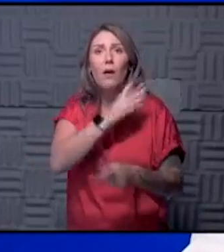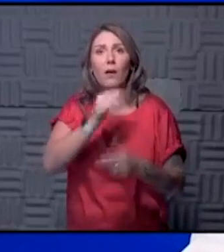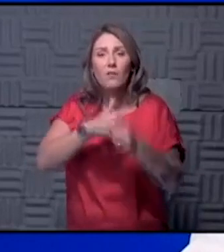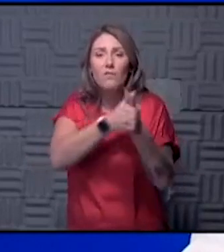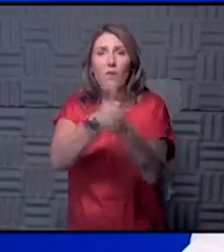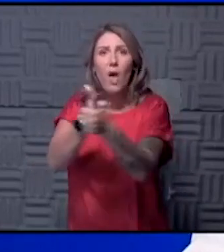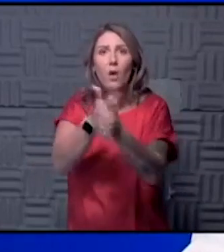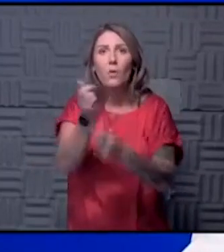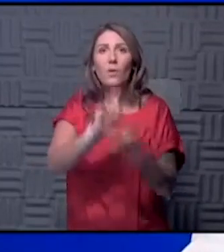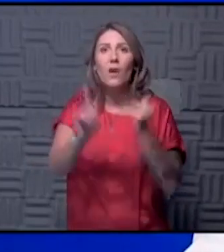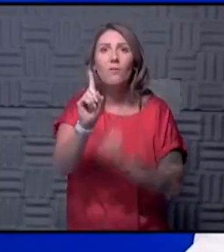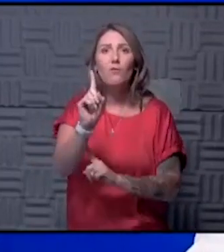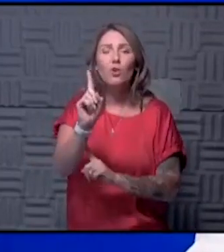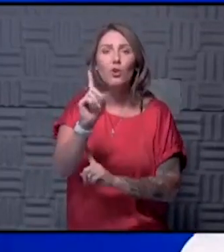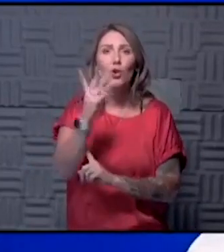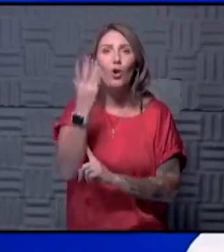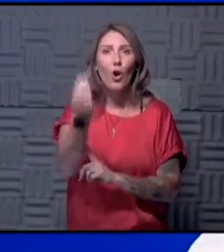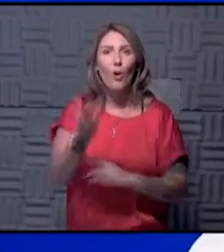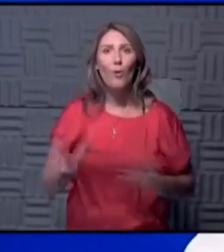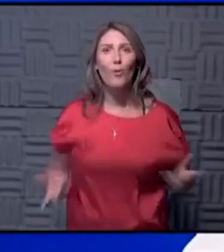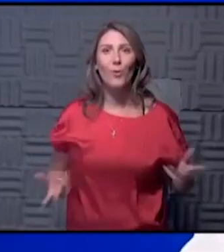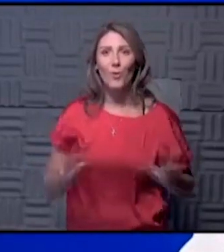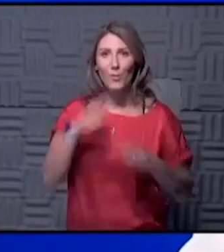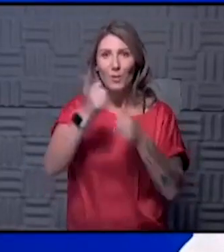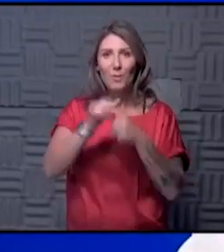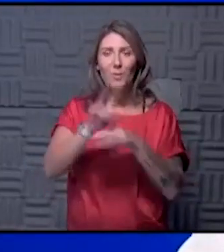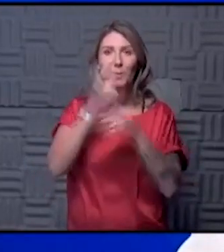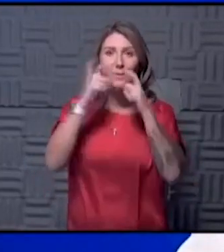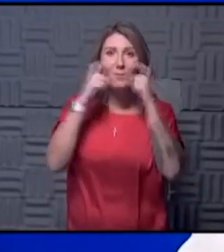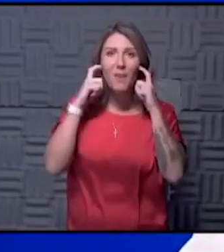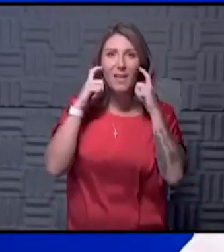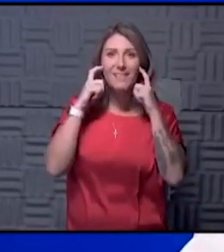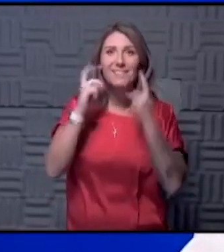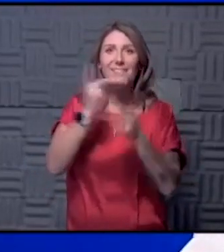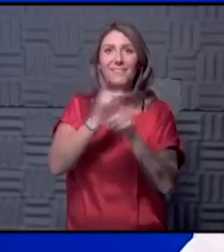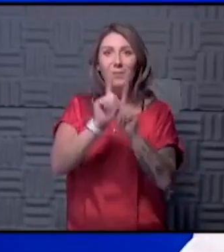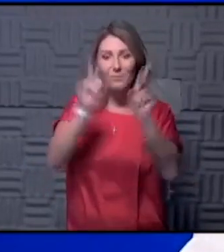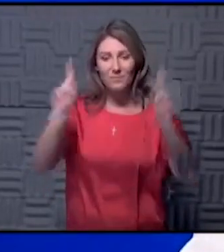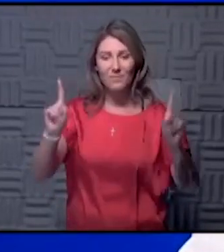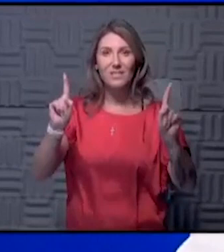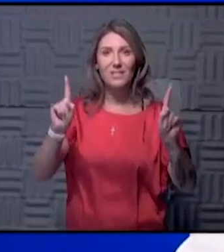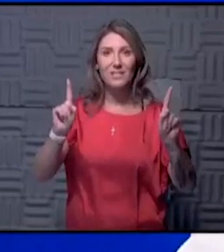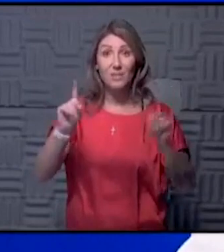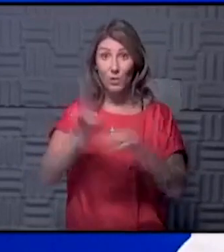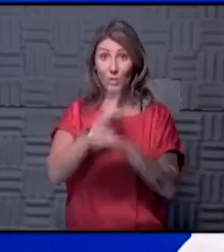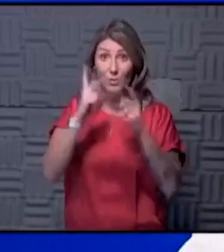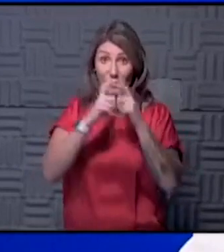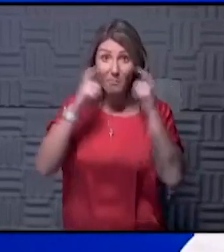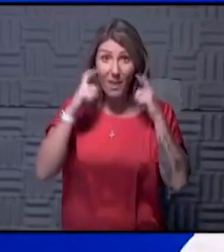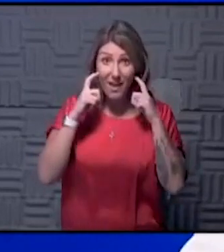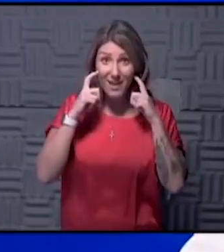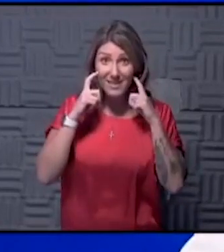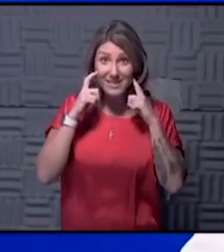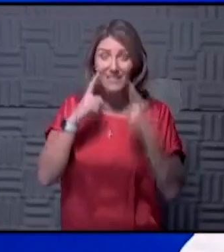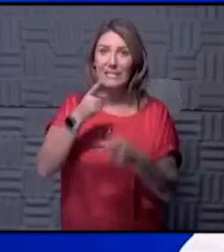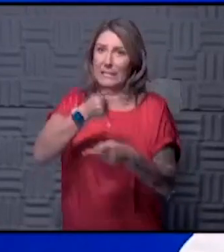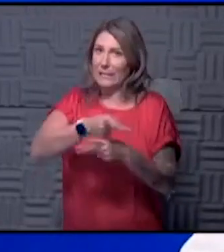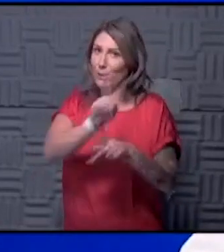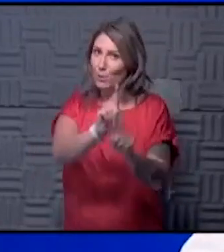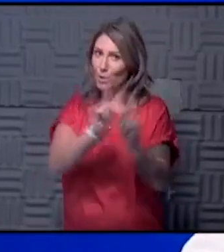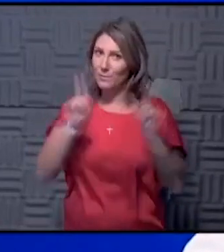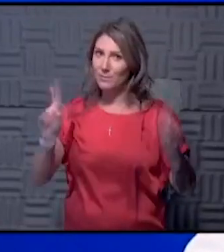wherever you go. So just remember, wear a mask, keep your distance, wear a mask. Keep your